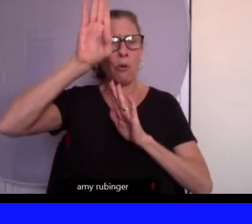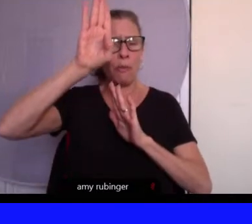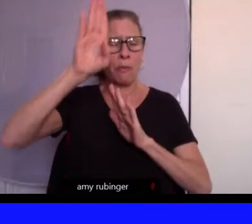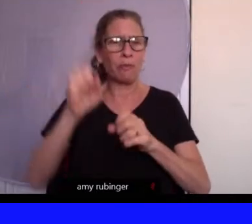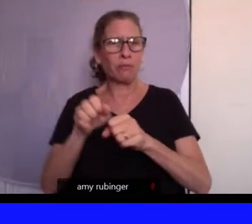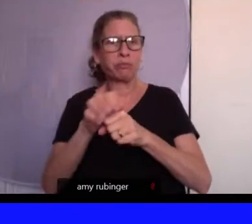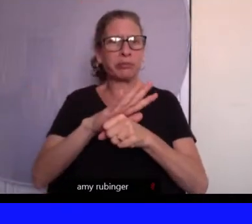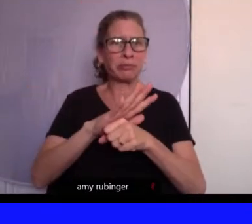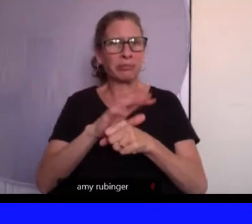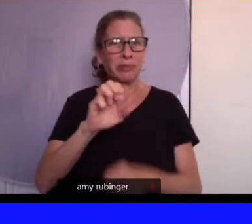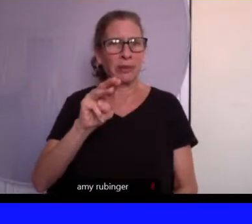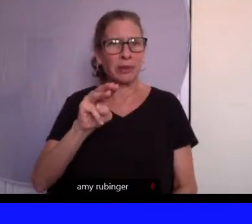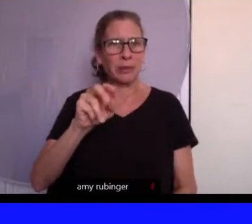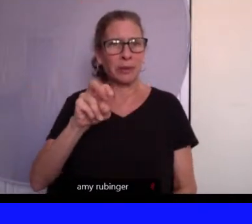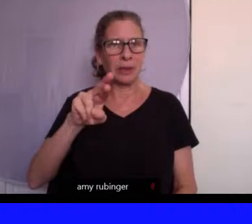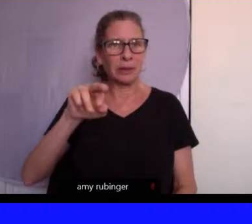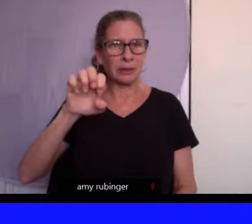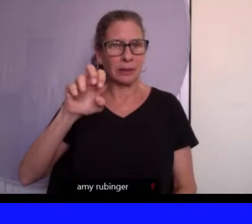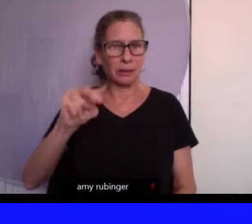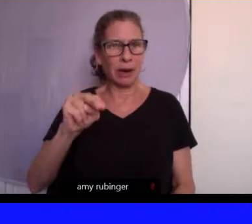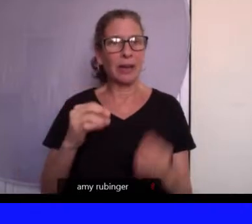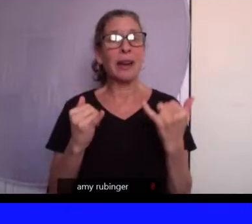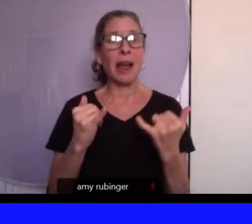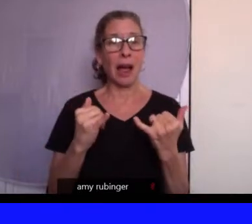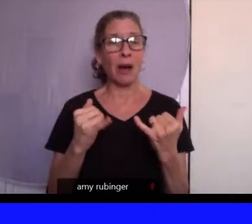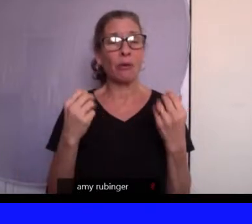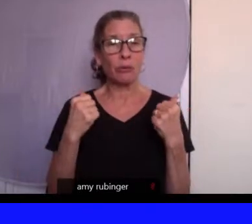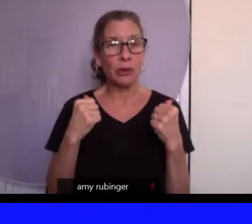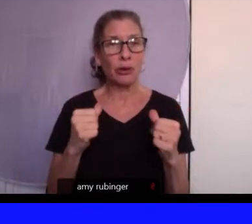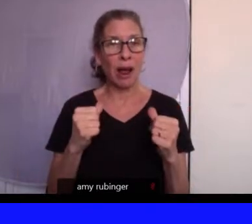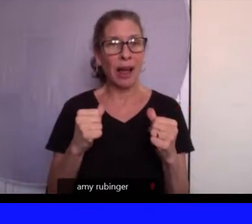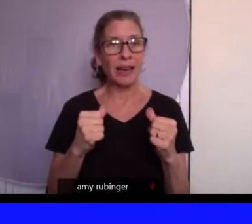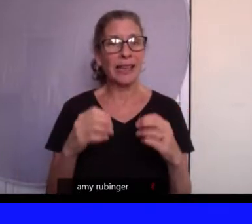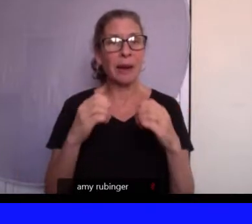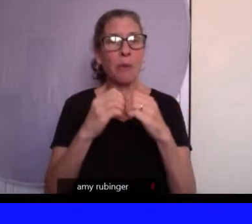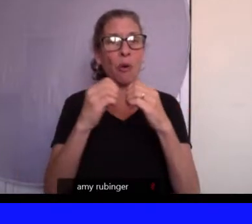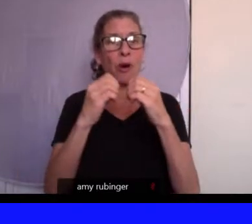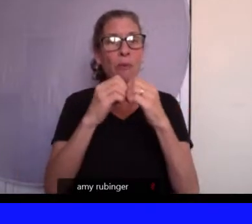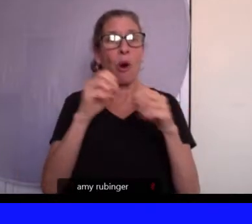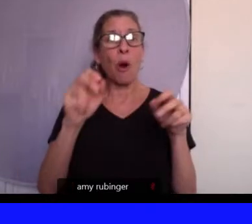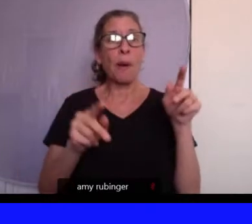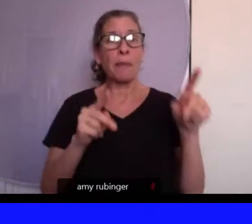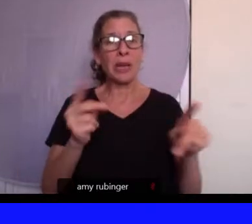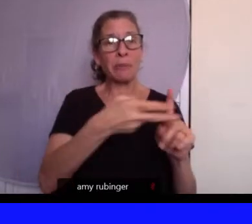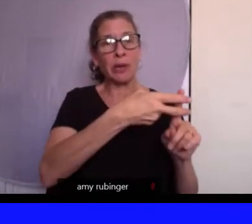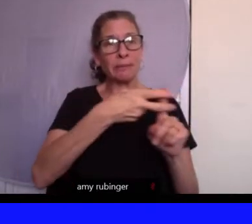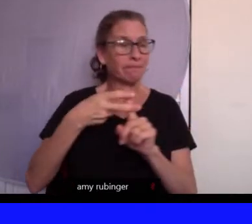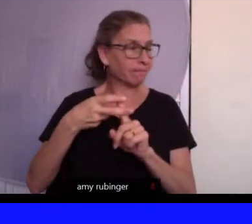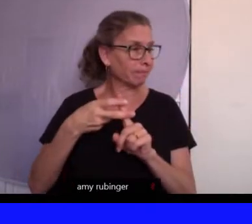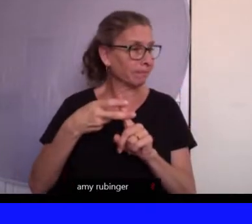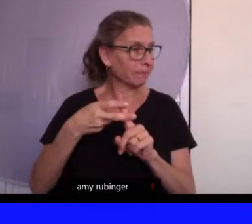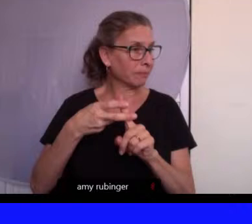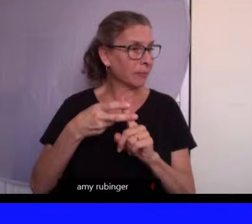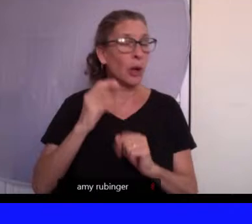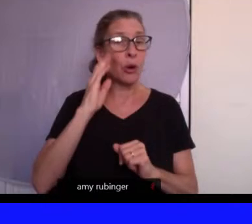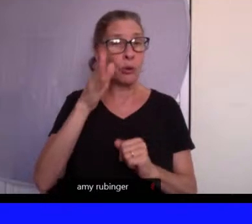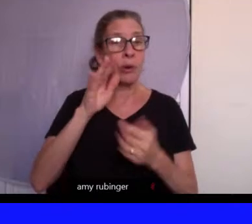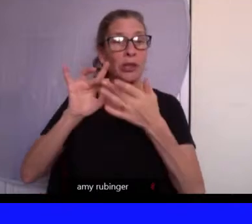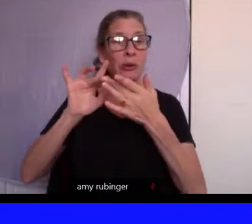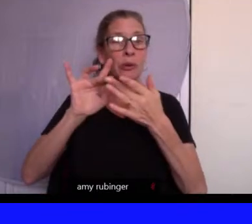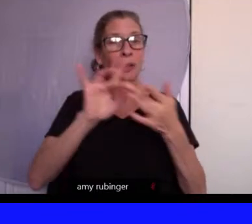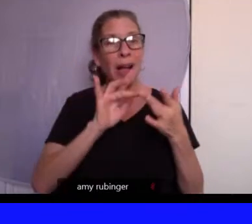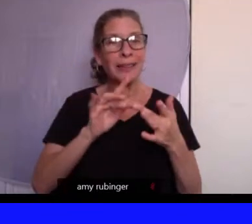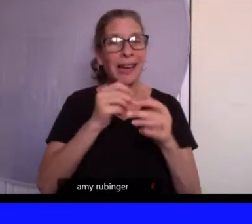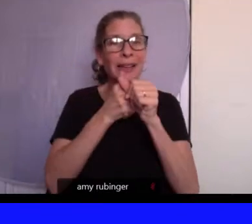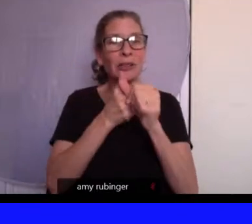out as we need it. Sorry, Matt. Nope, Thank you. Okay, I